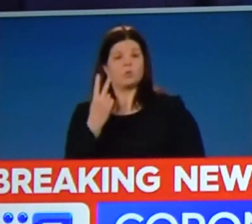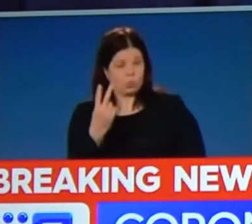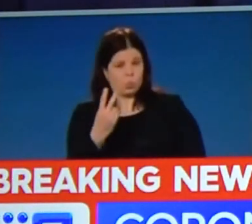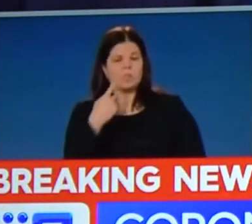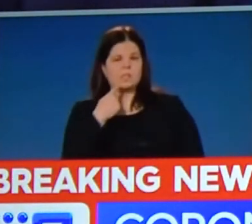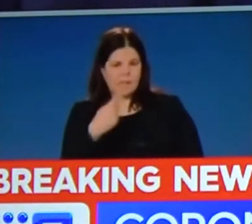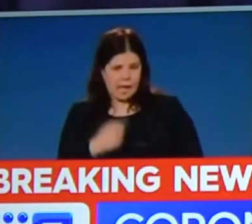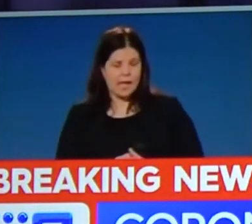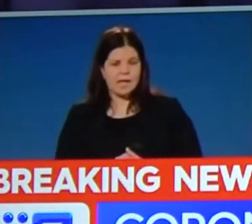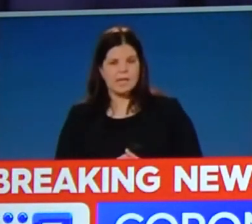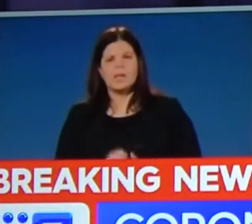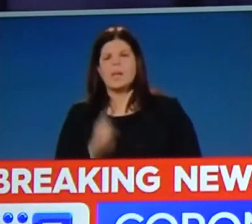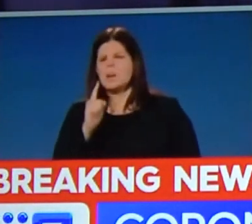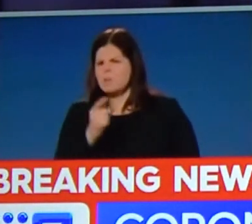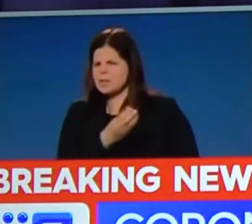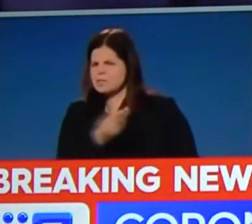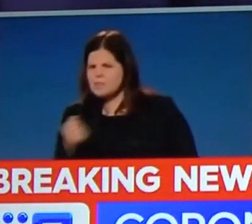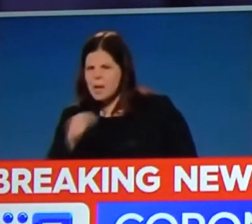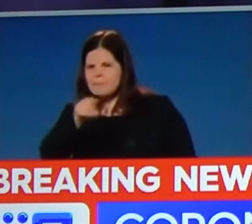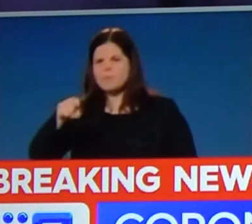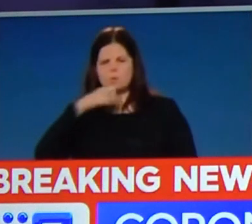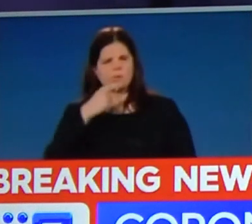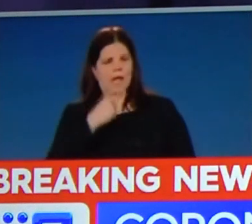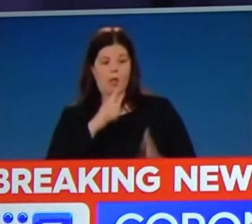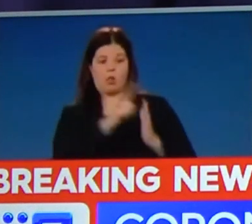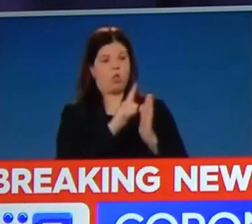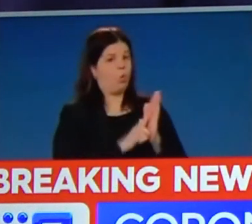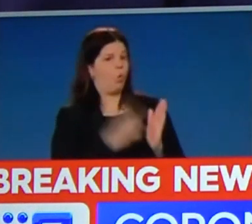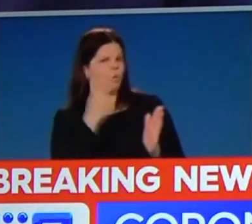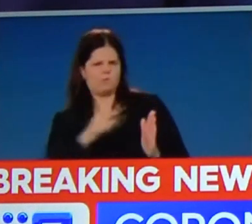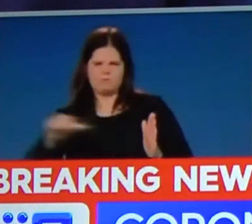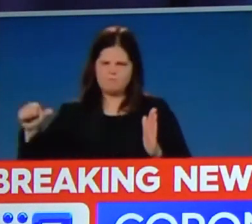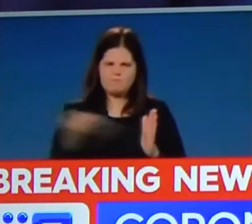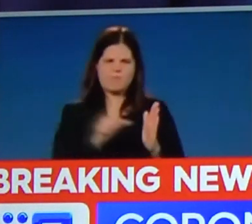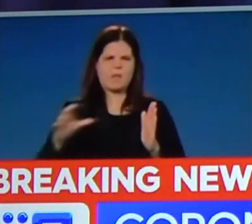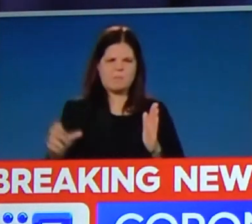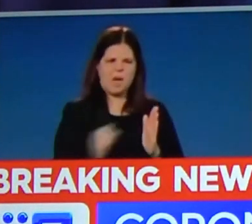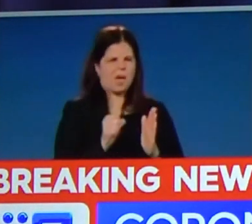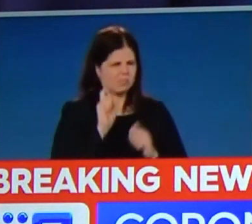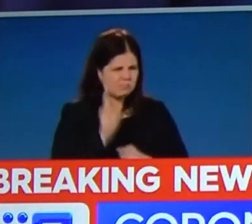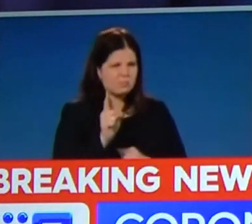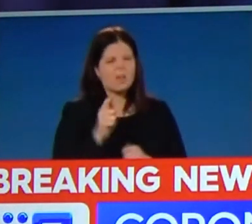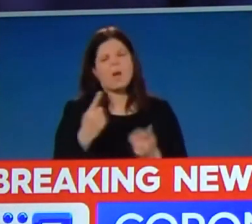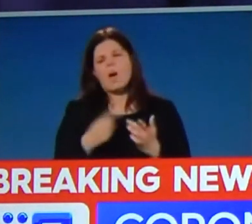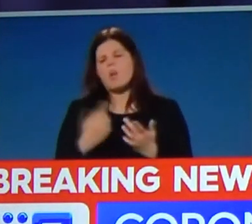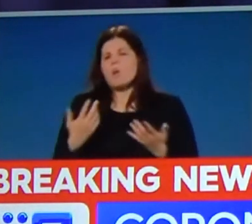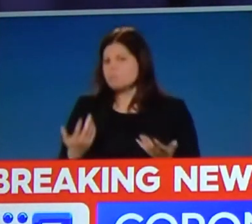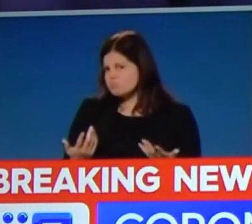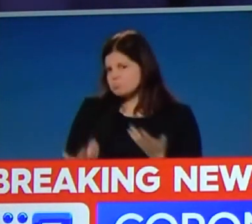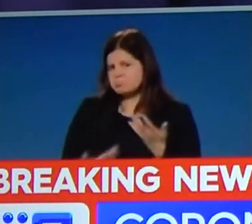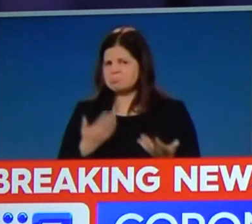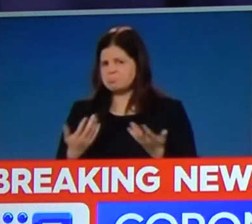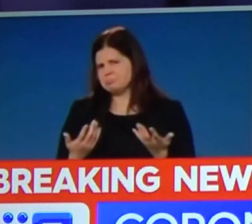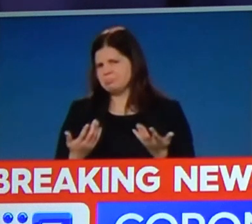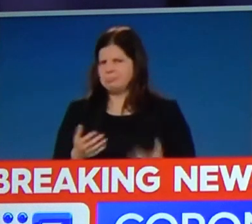and territories will move to an enforcement capability around that too. Others will remain at the other level, but the